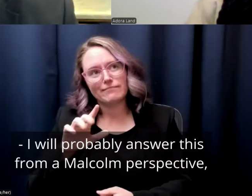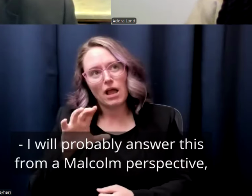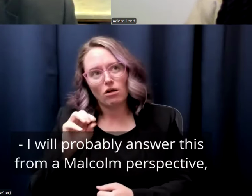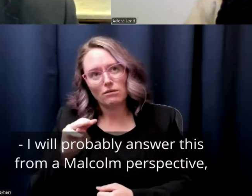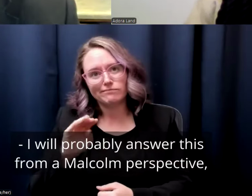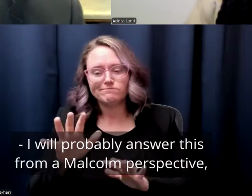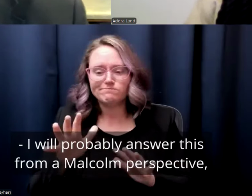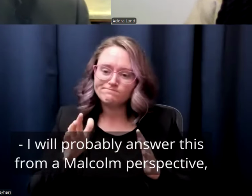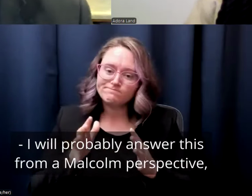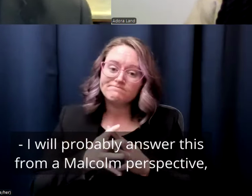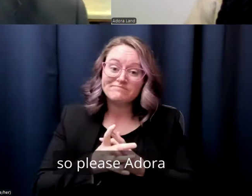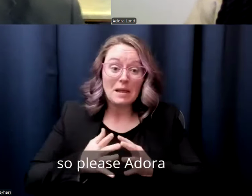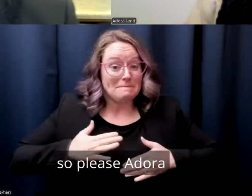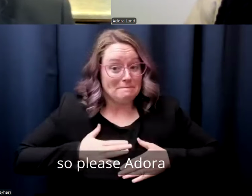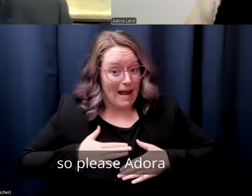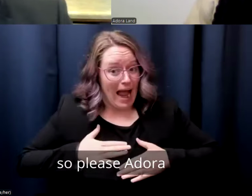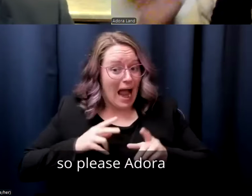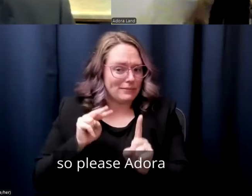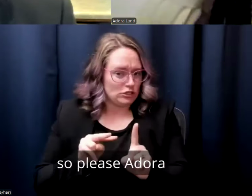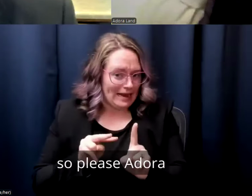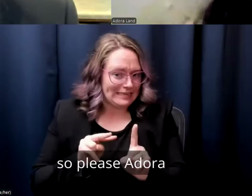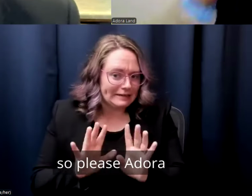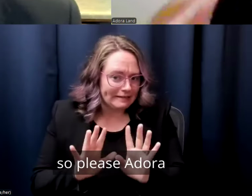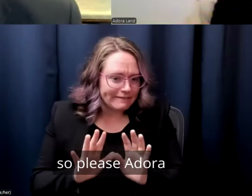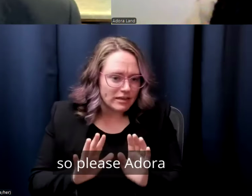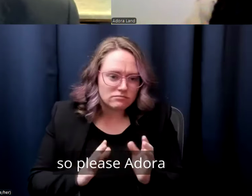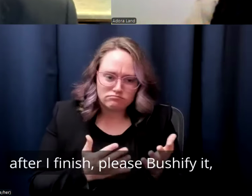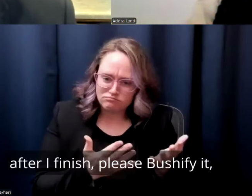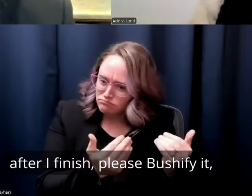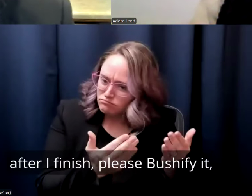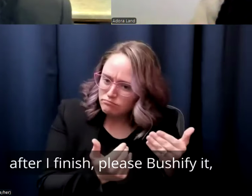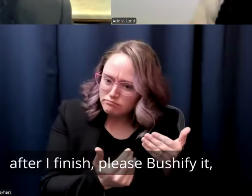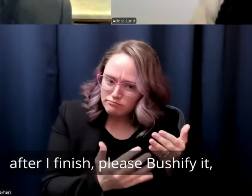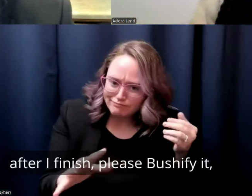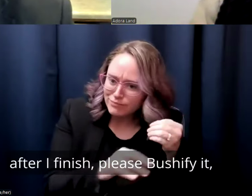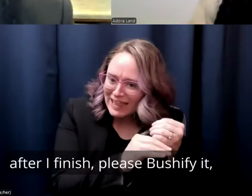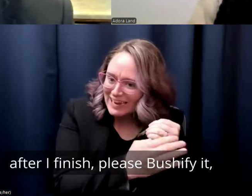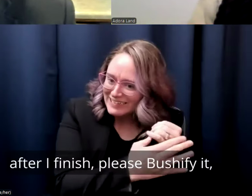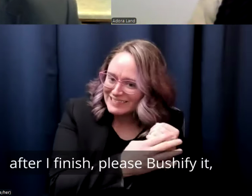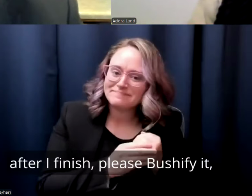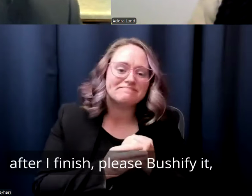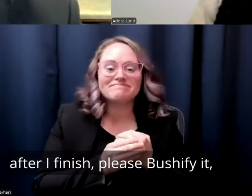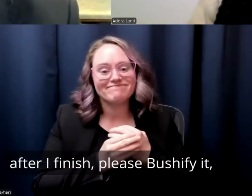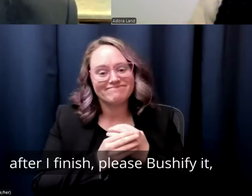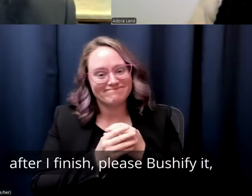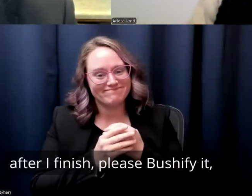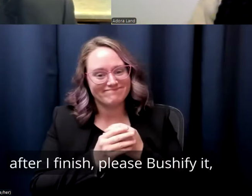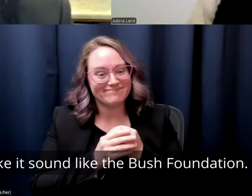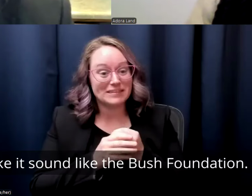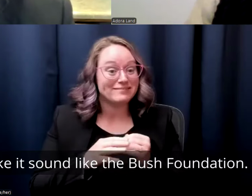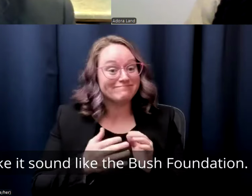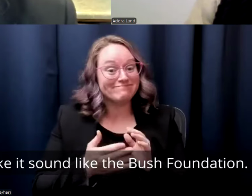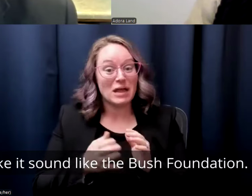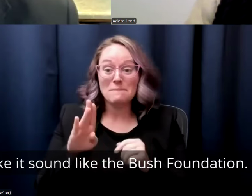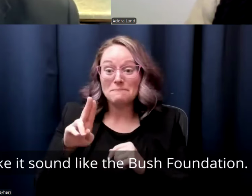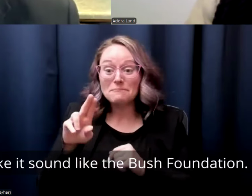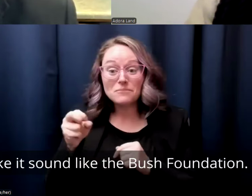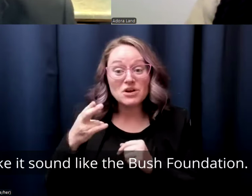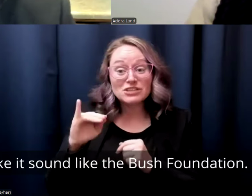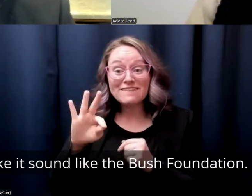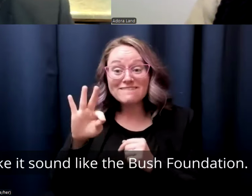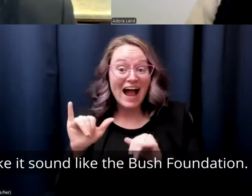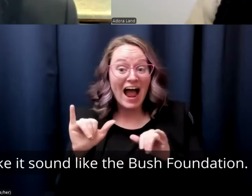a Malcolm perspective. So please, Adora, after I finish, please Bushify it. Make it